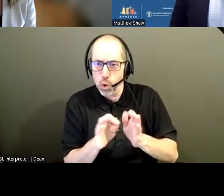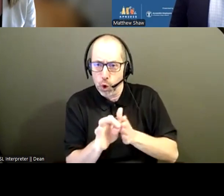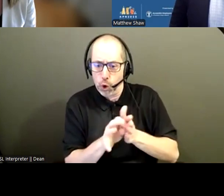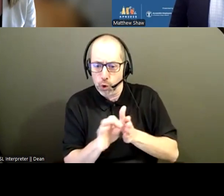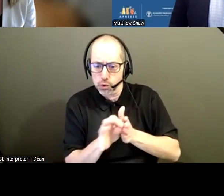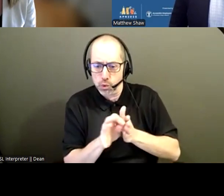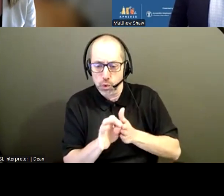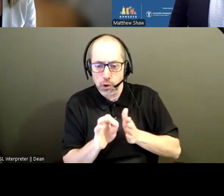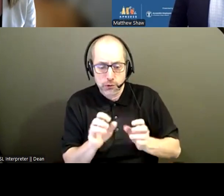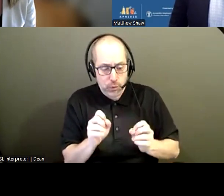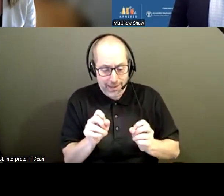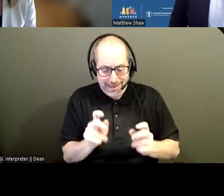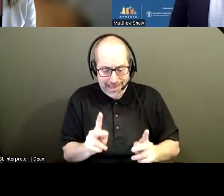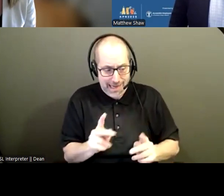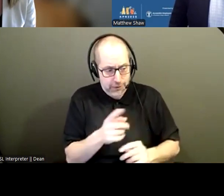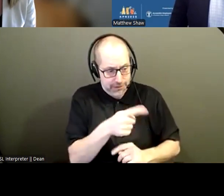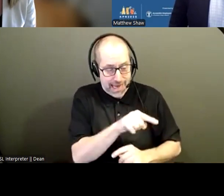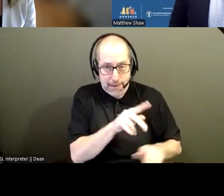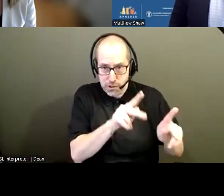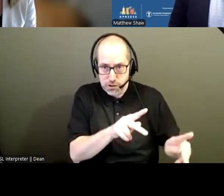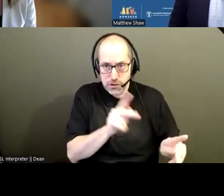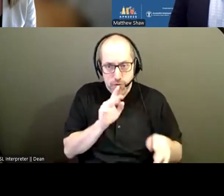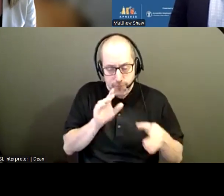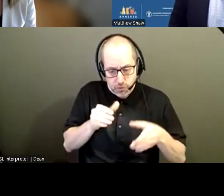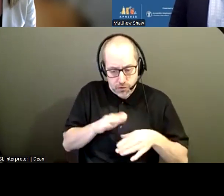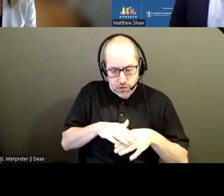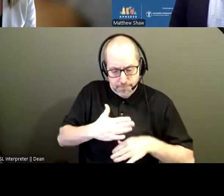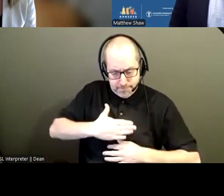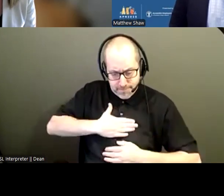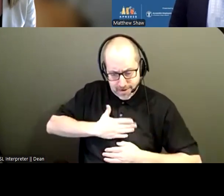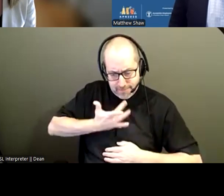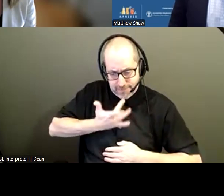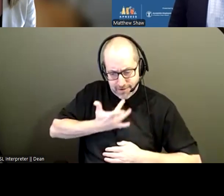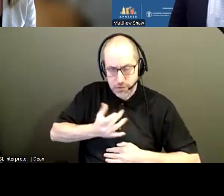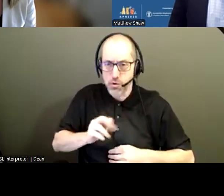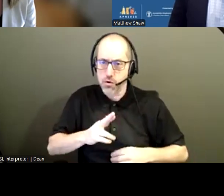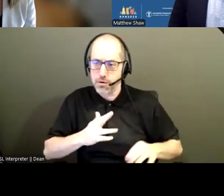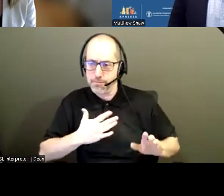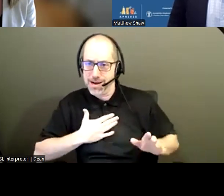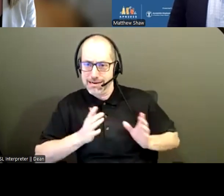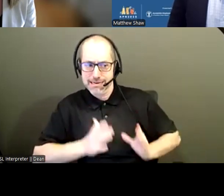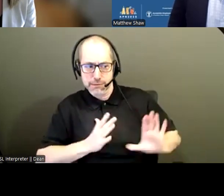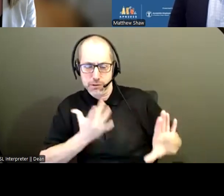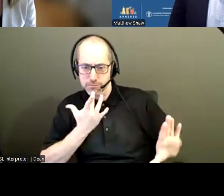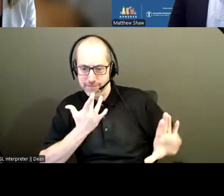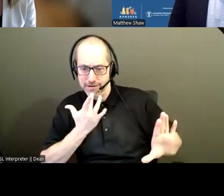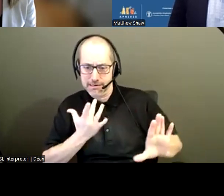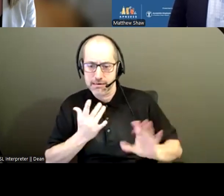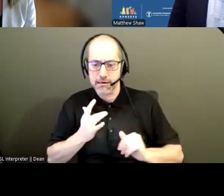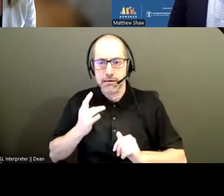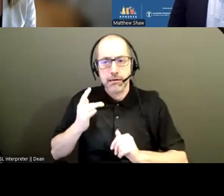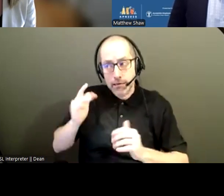is, again, focus on what they care about, which is the usability of their products on a globally respected metric like